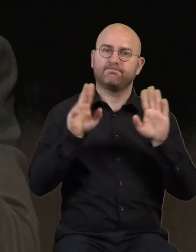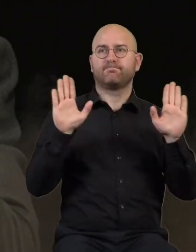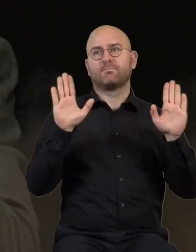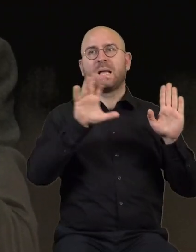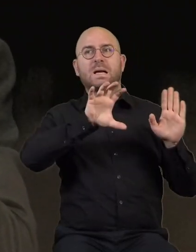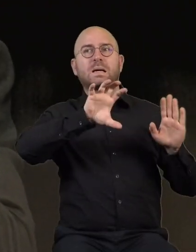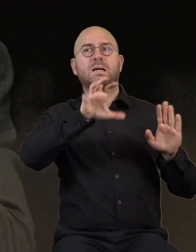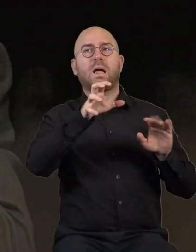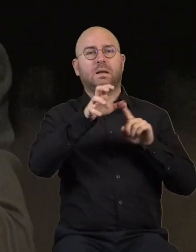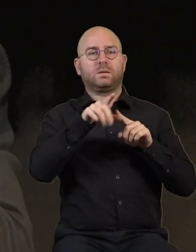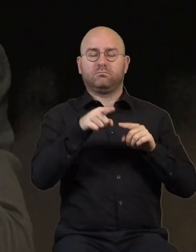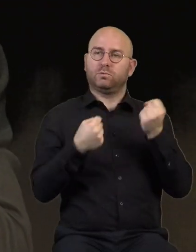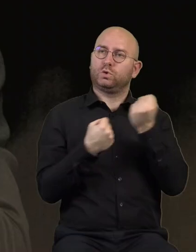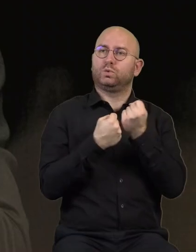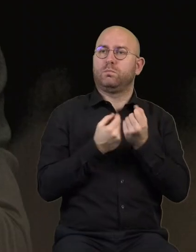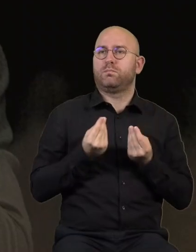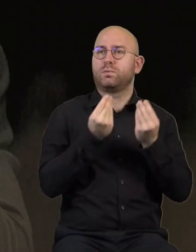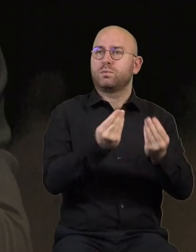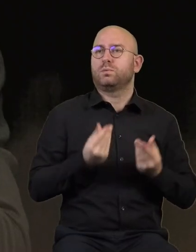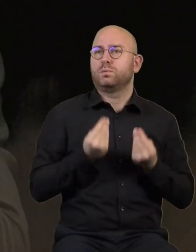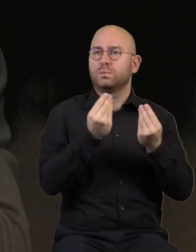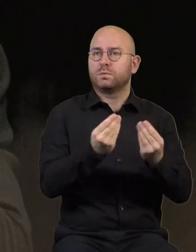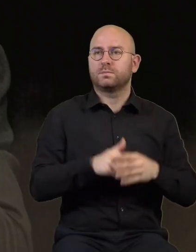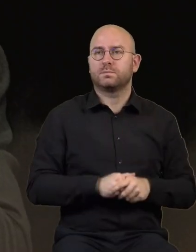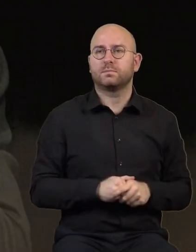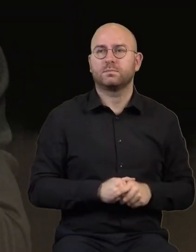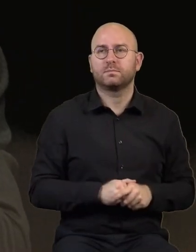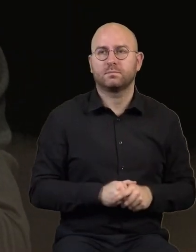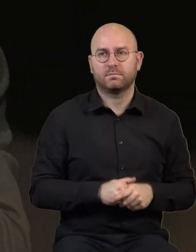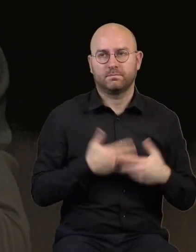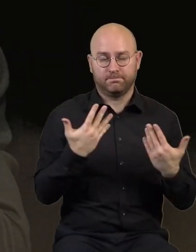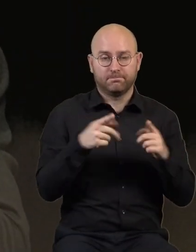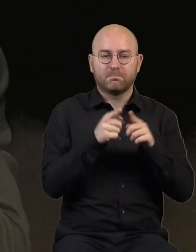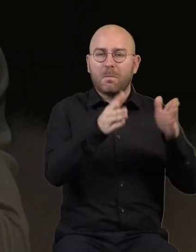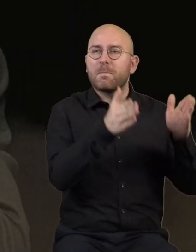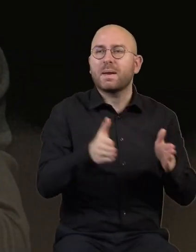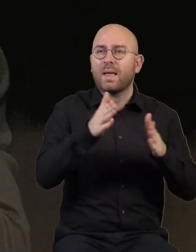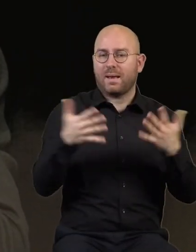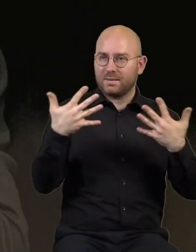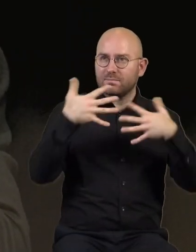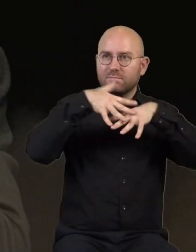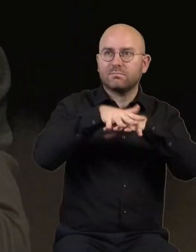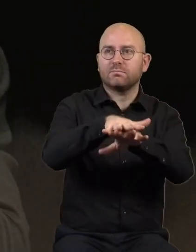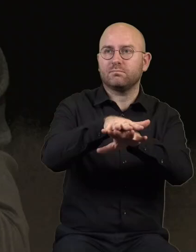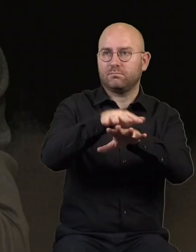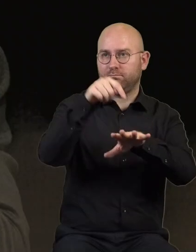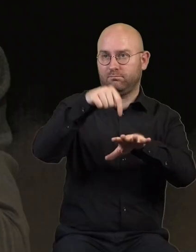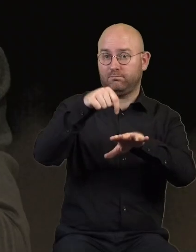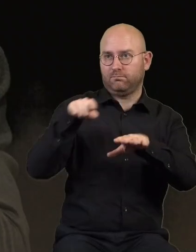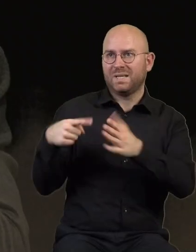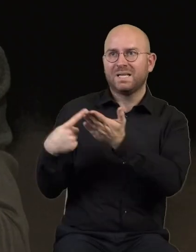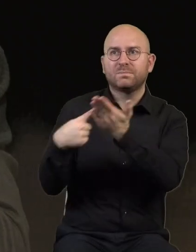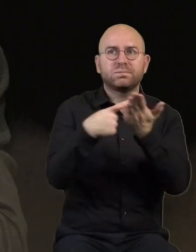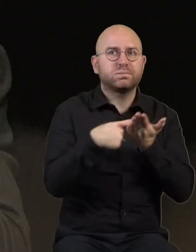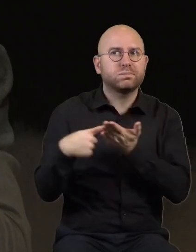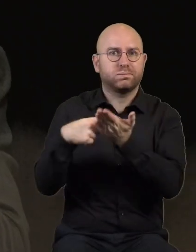that we hear mentioned all the time, but really, you know, what we're looking at here from the security perspective is, and from, let's